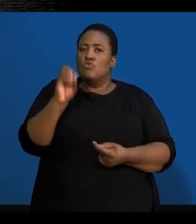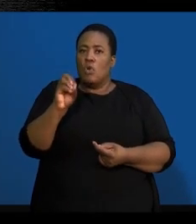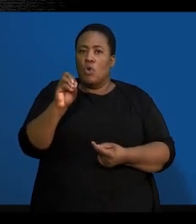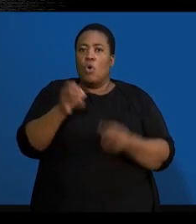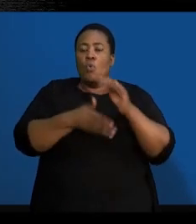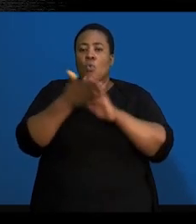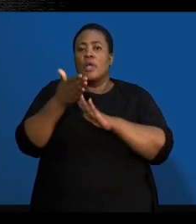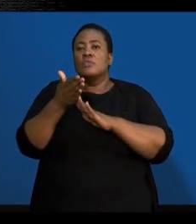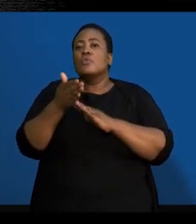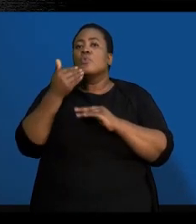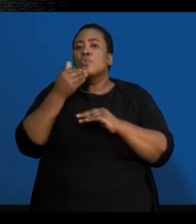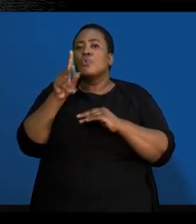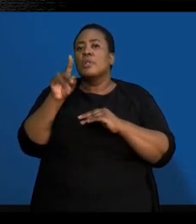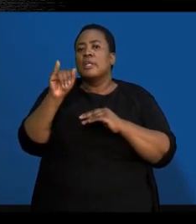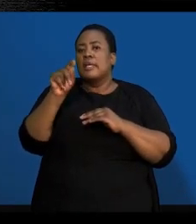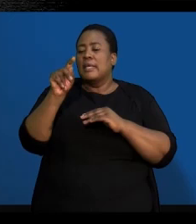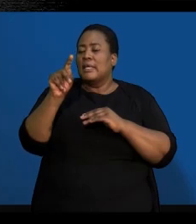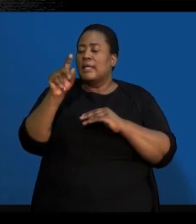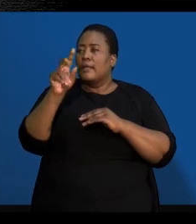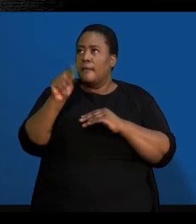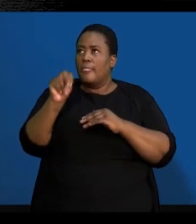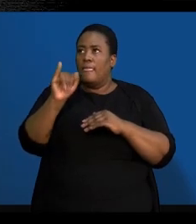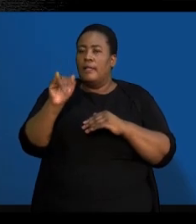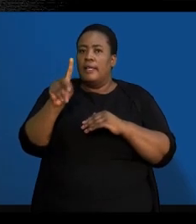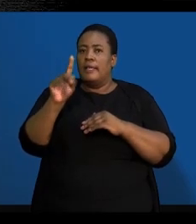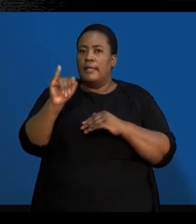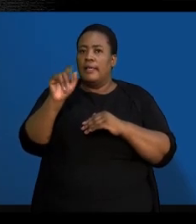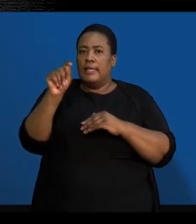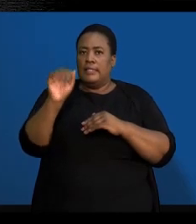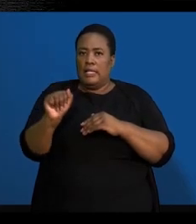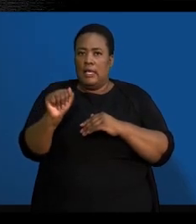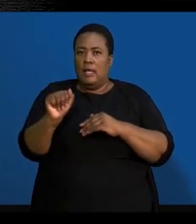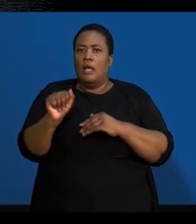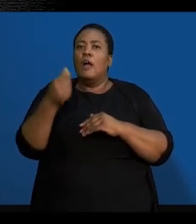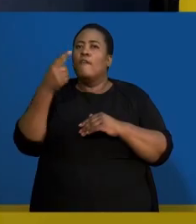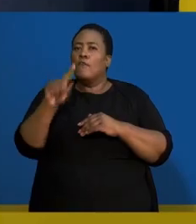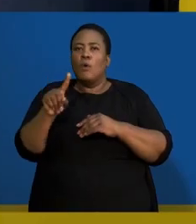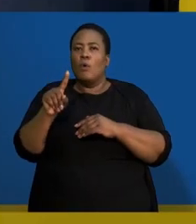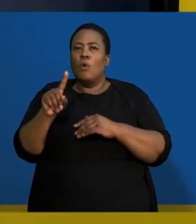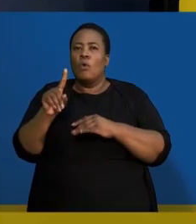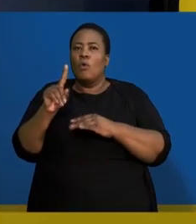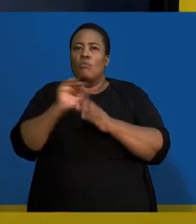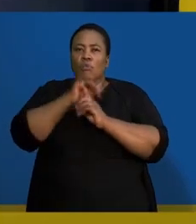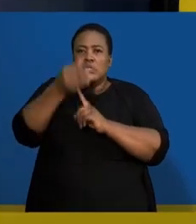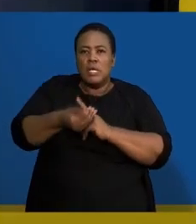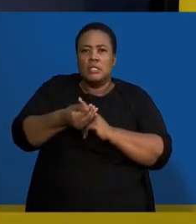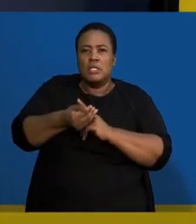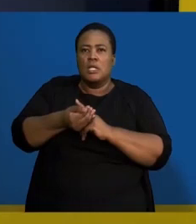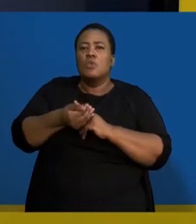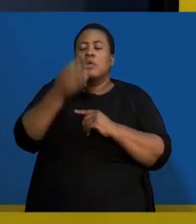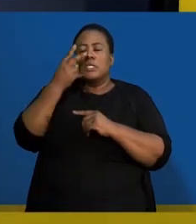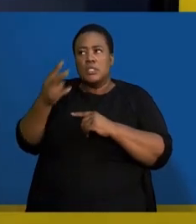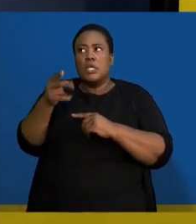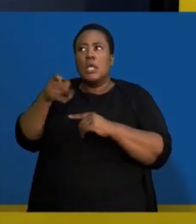against future U.S. aggression. So obviously you can see that he was from the USSR because